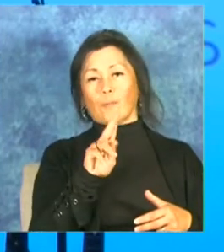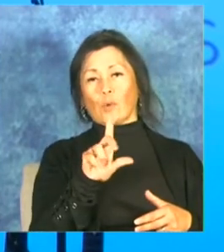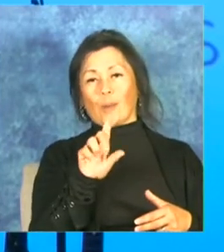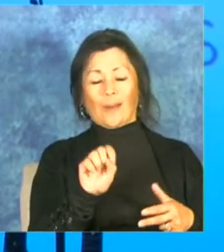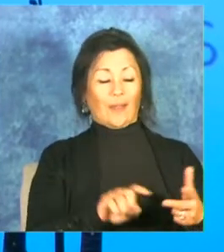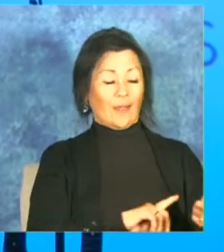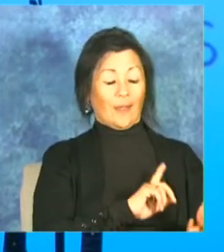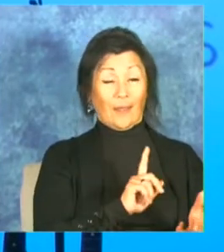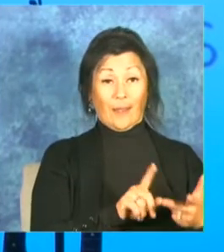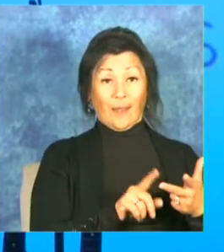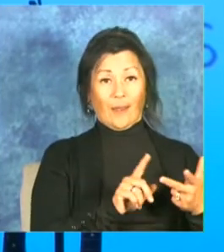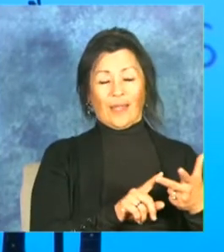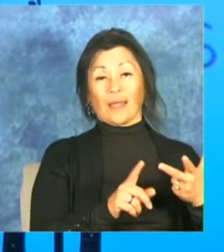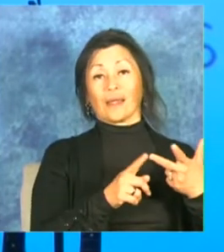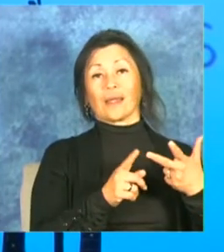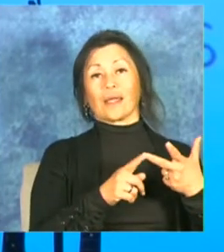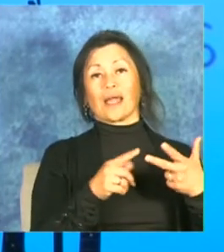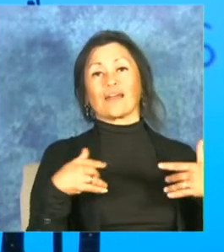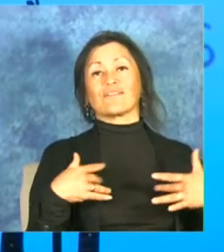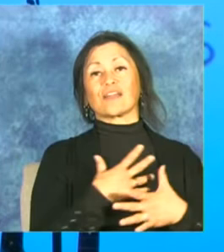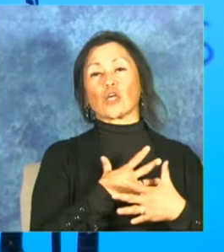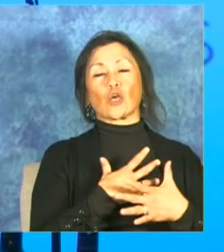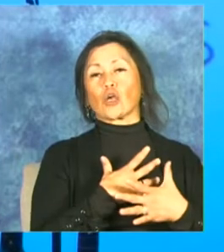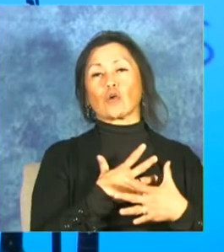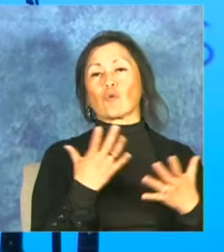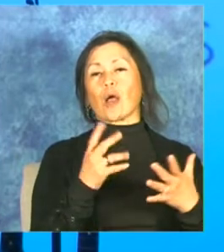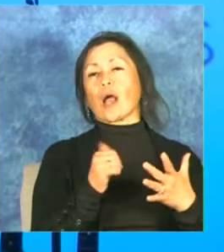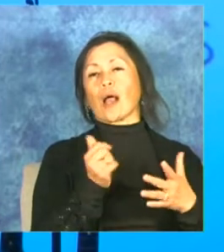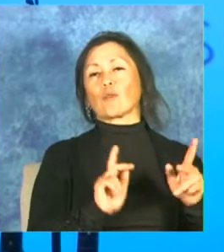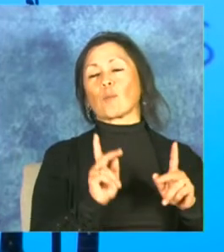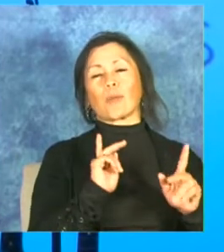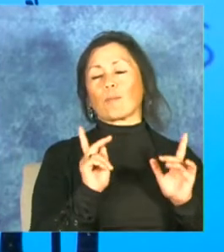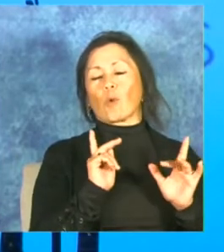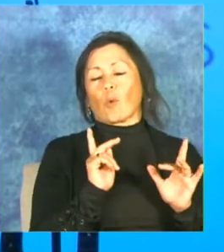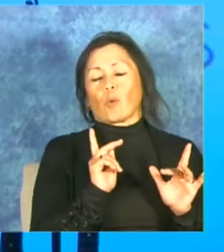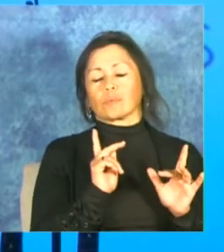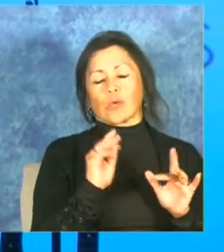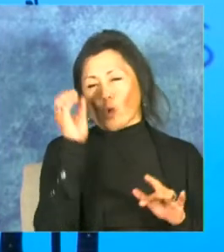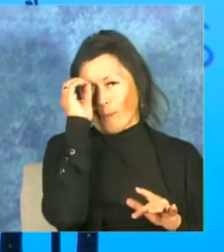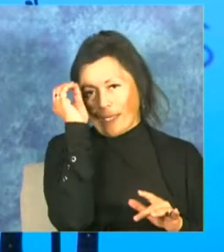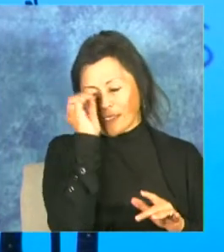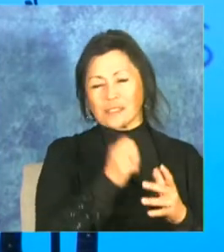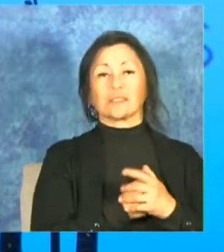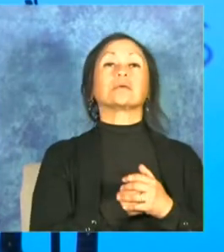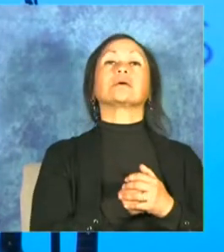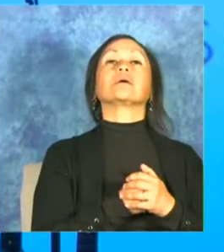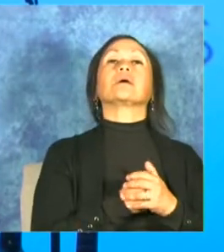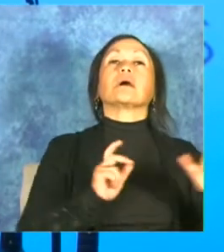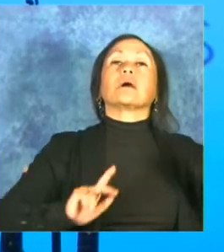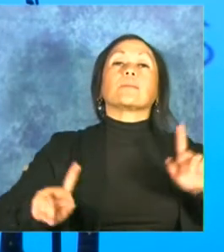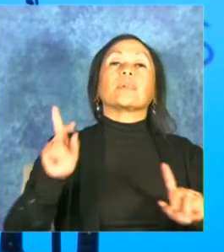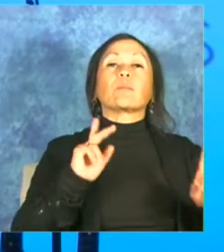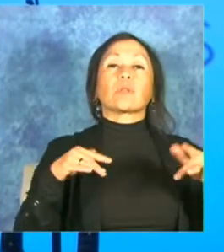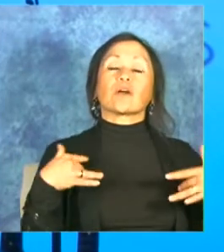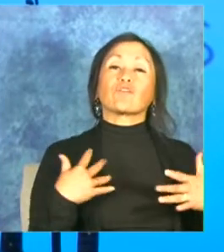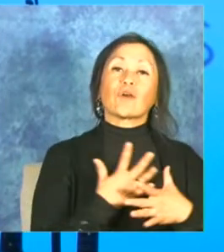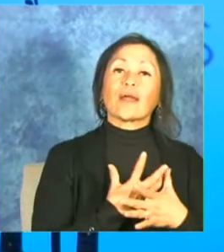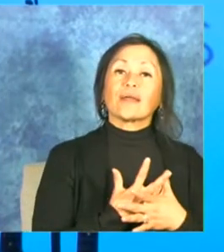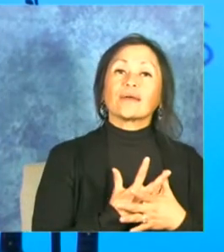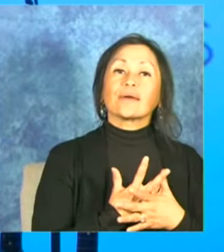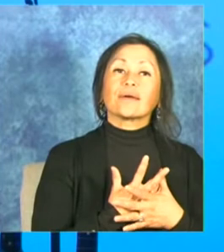mule. And number three is fear. Fear of what people will say. So people are